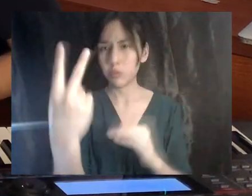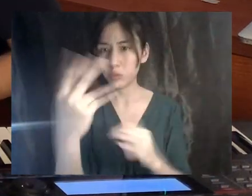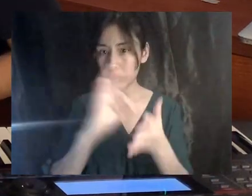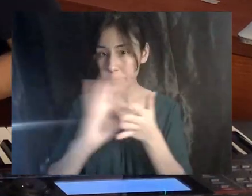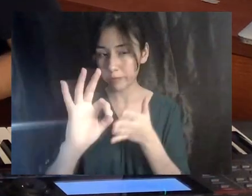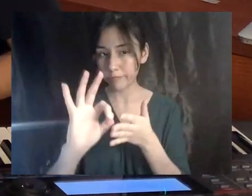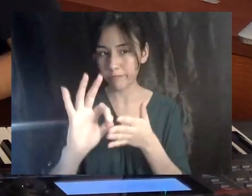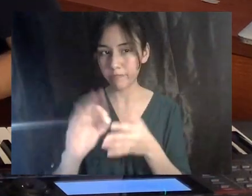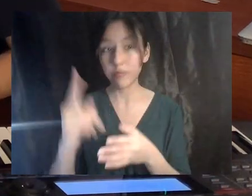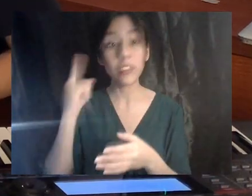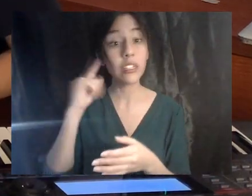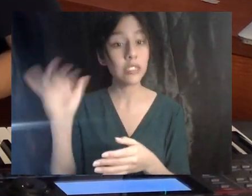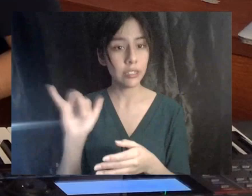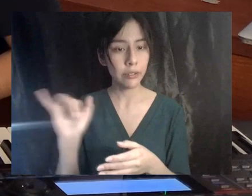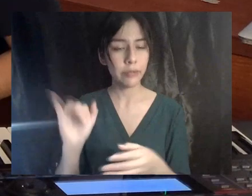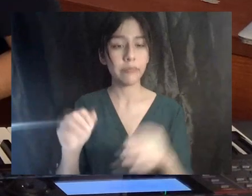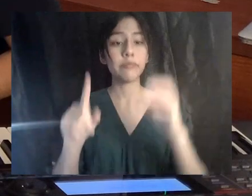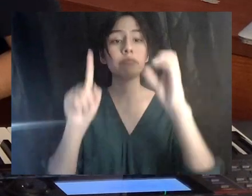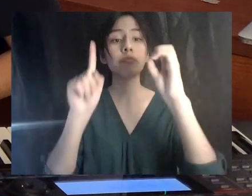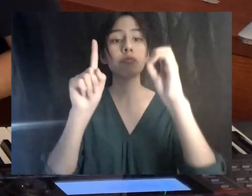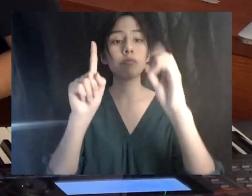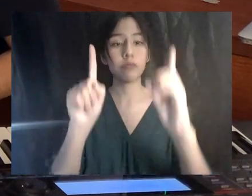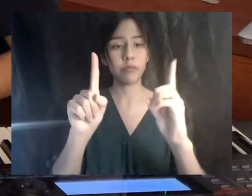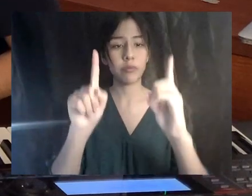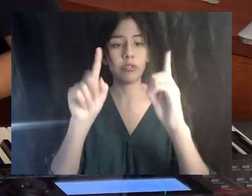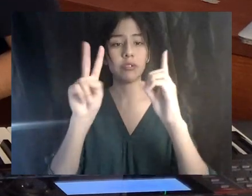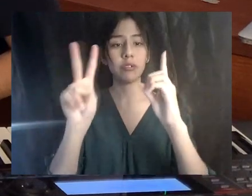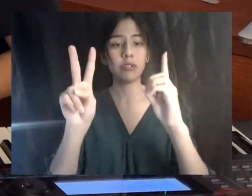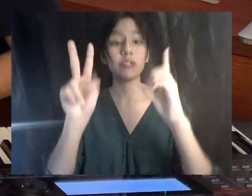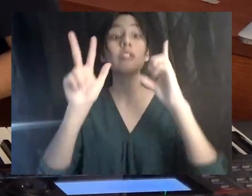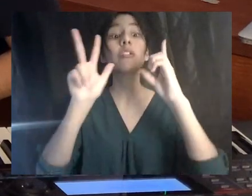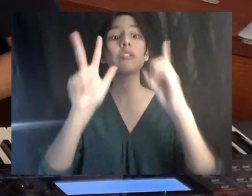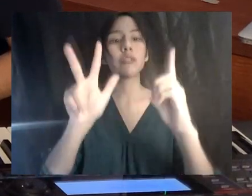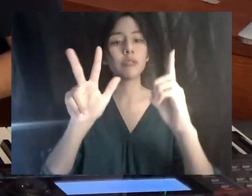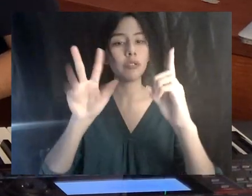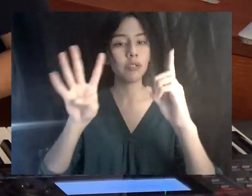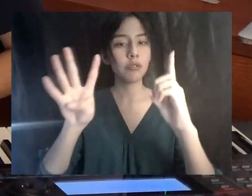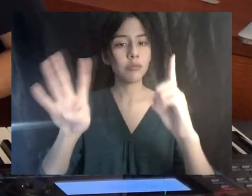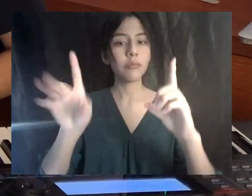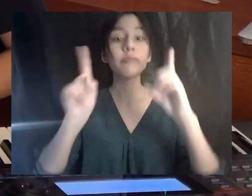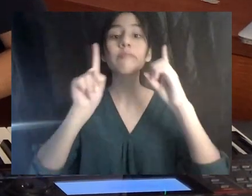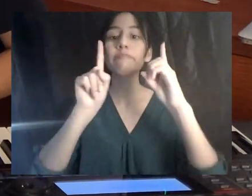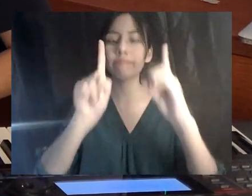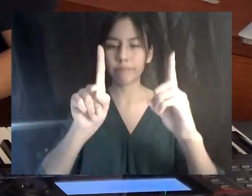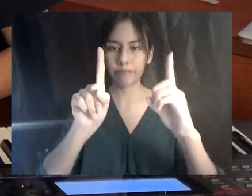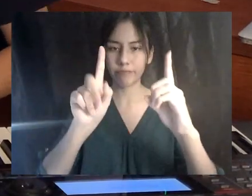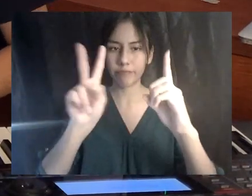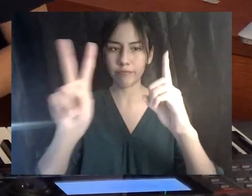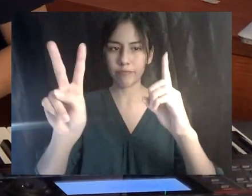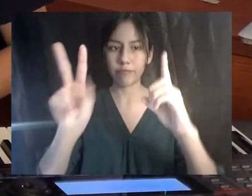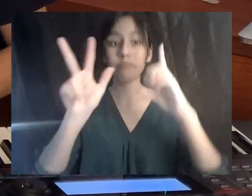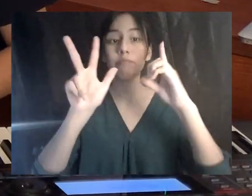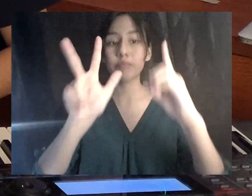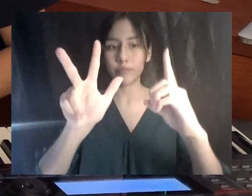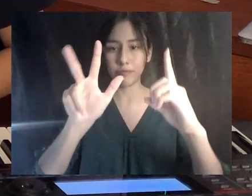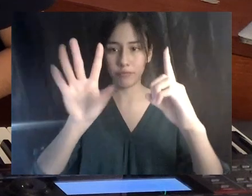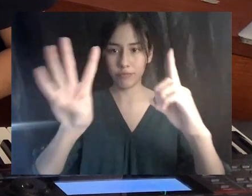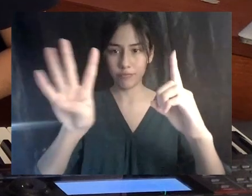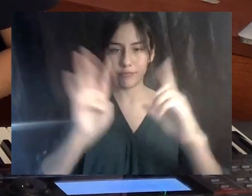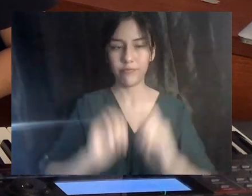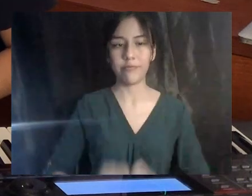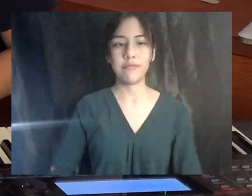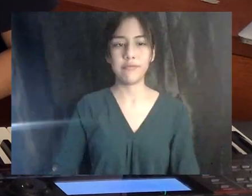like this. 1, 2, 3, 4. 1, 2, 3,